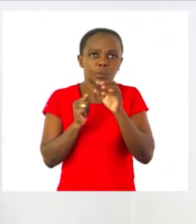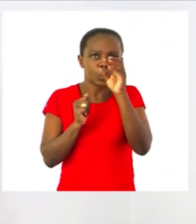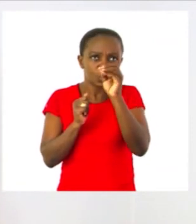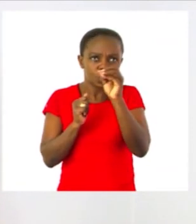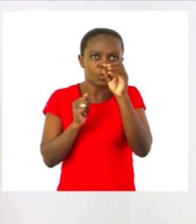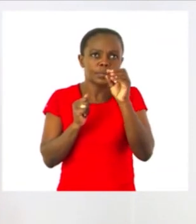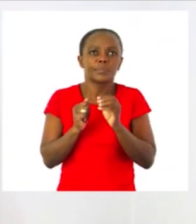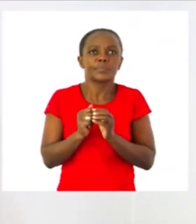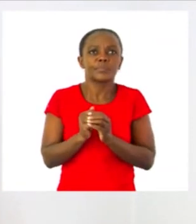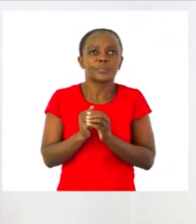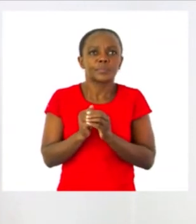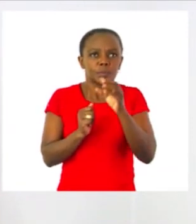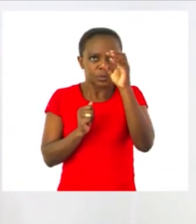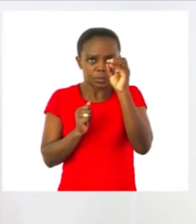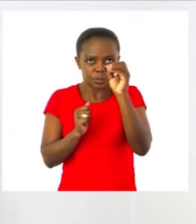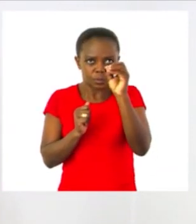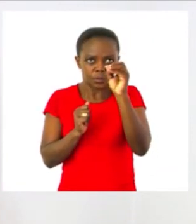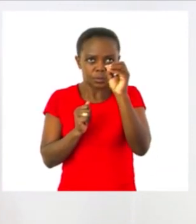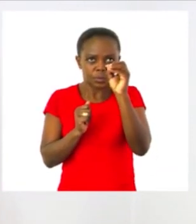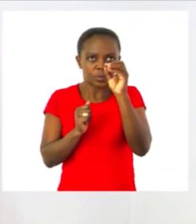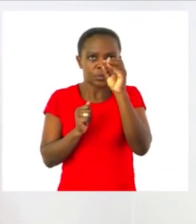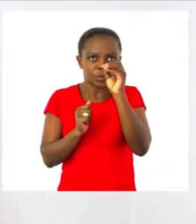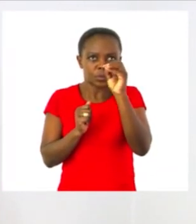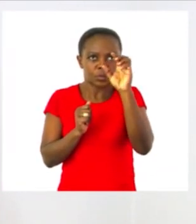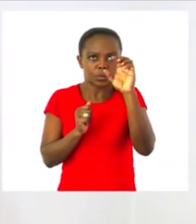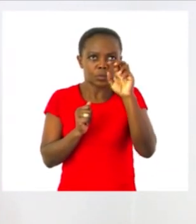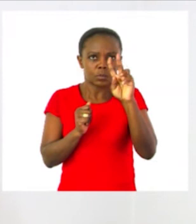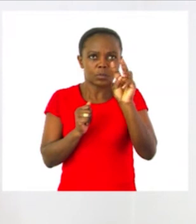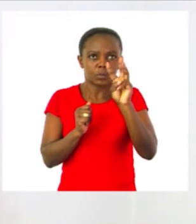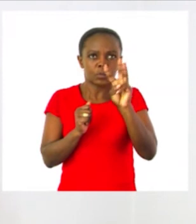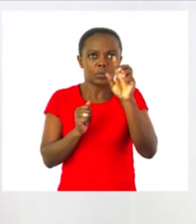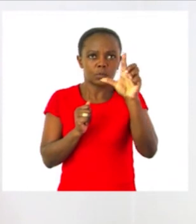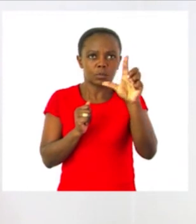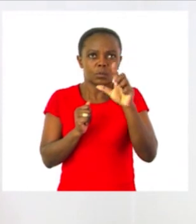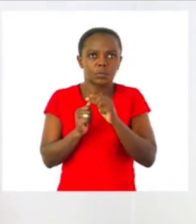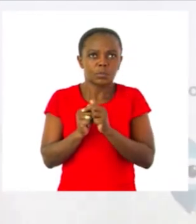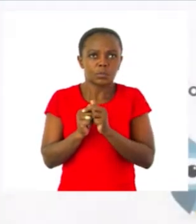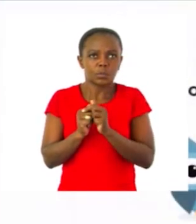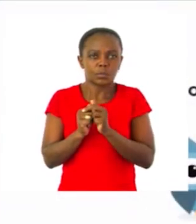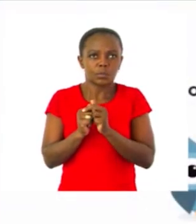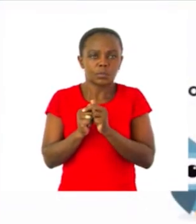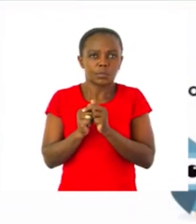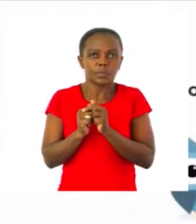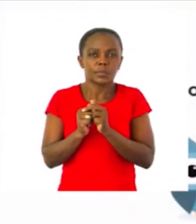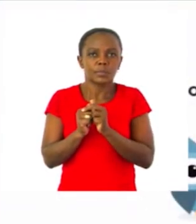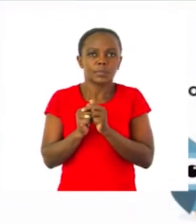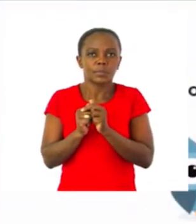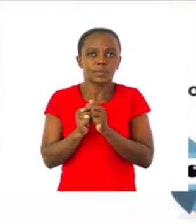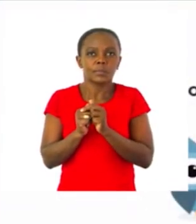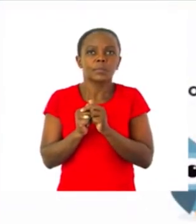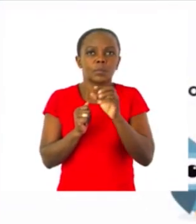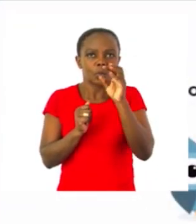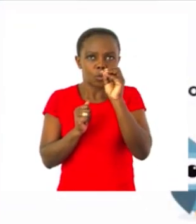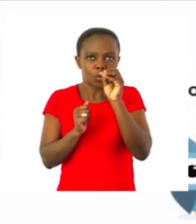Yes, or owl. That gives us the word owl. O has completed